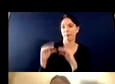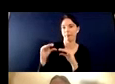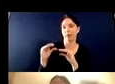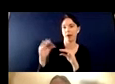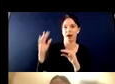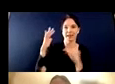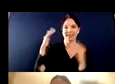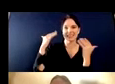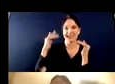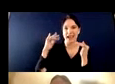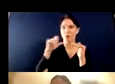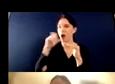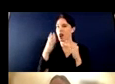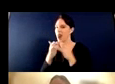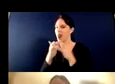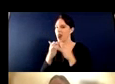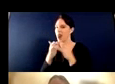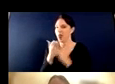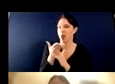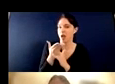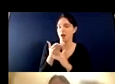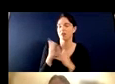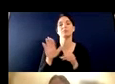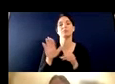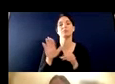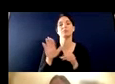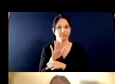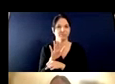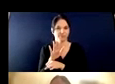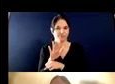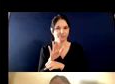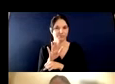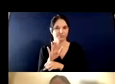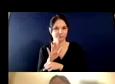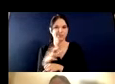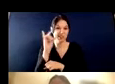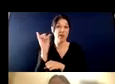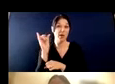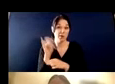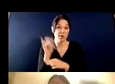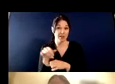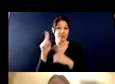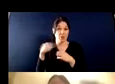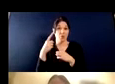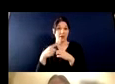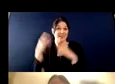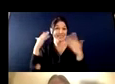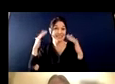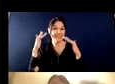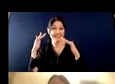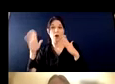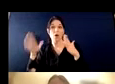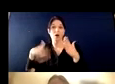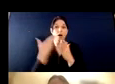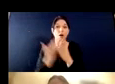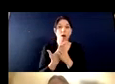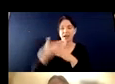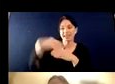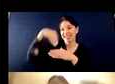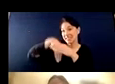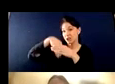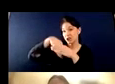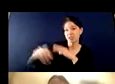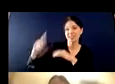ear lowers the volume of all sounds, so that by the time that this sound arrives in the inner ear,